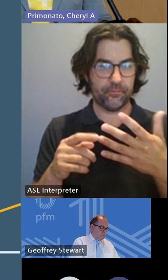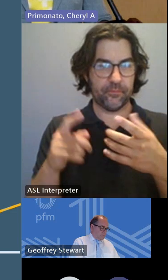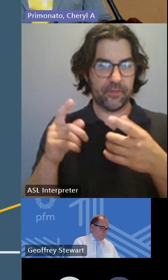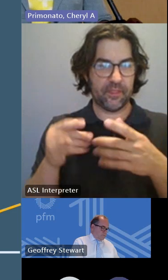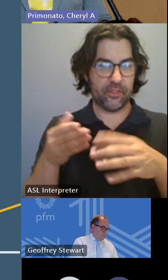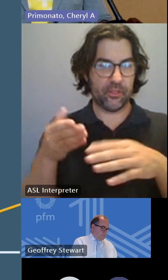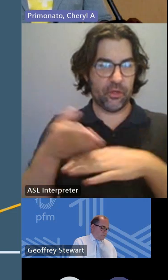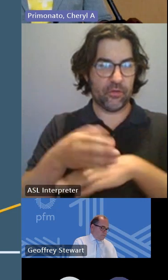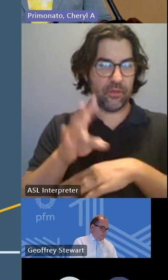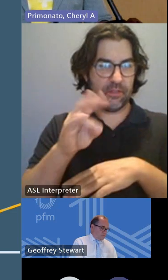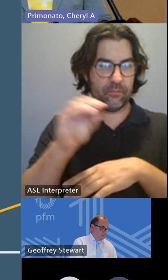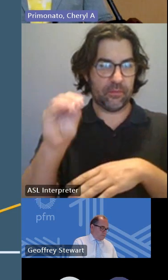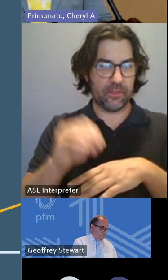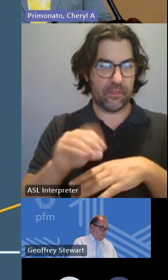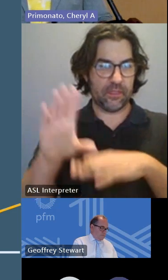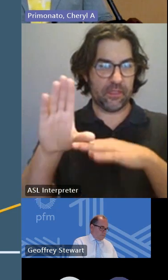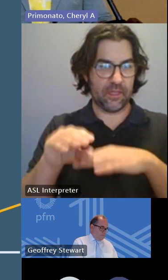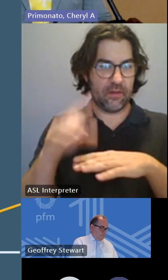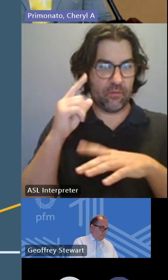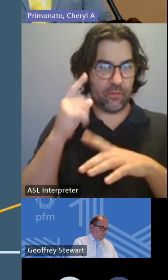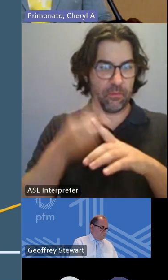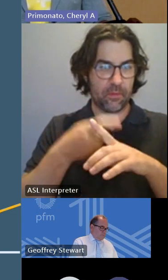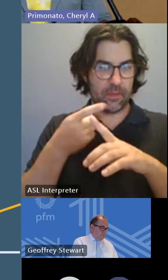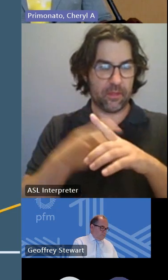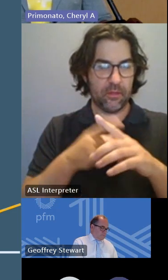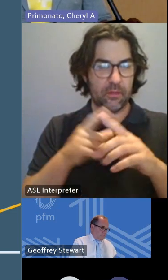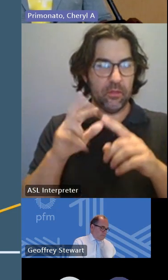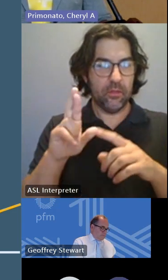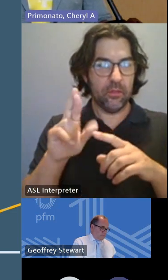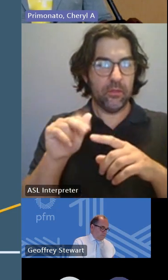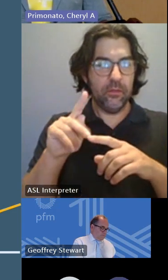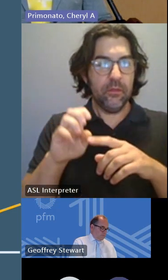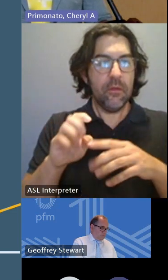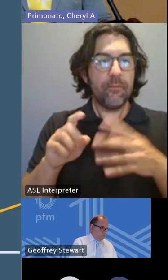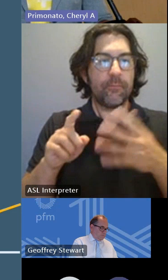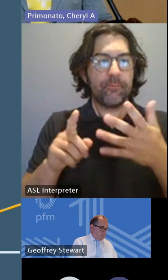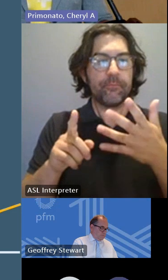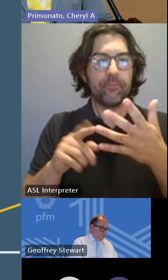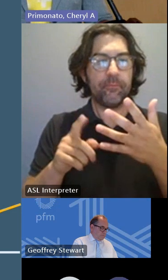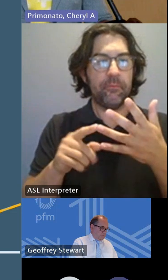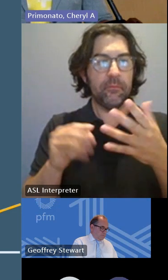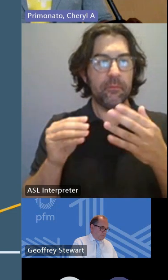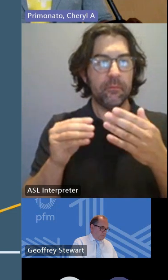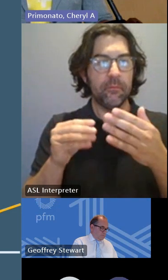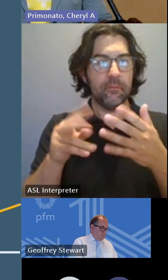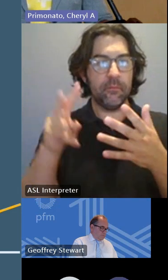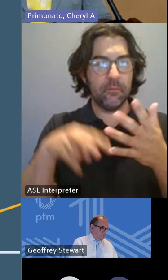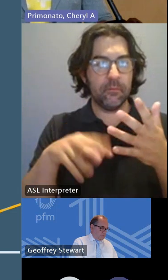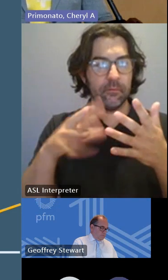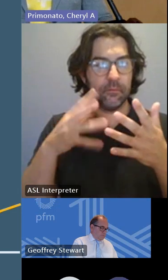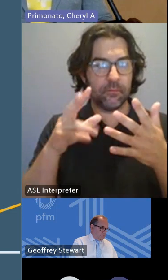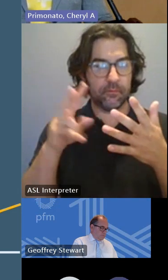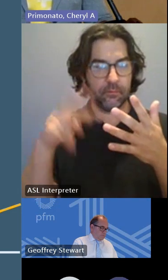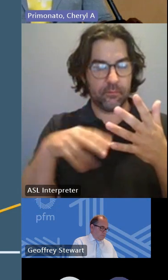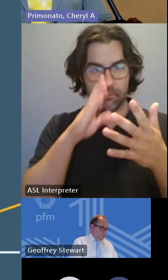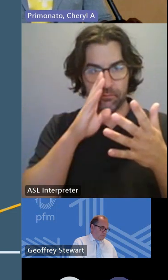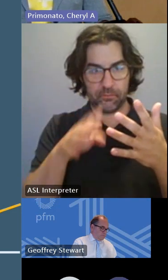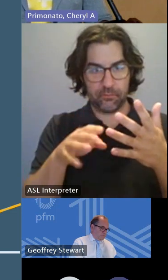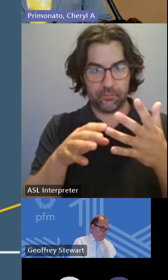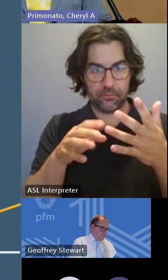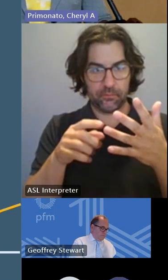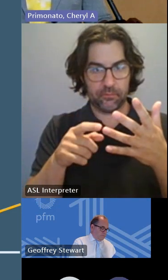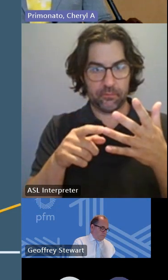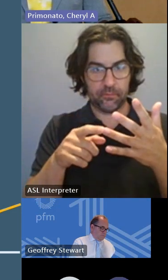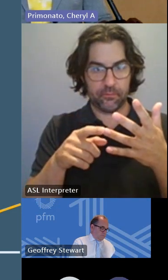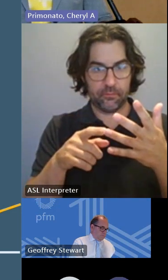a 70% discount on the monthly pass rate. Further details of the program are available in Exhibit A, including additional information